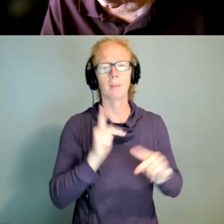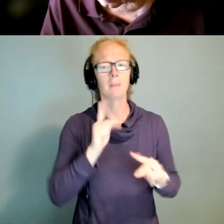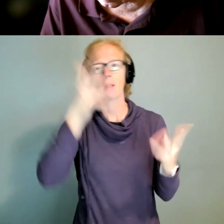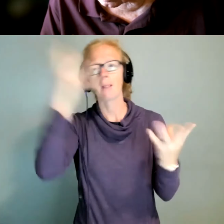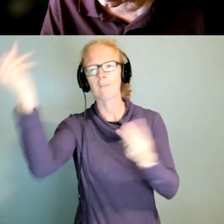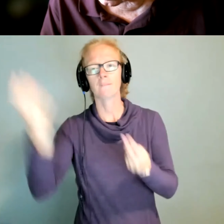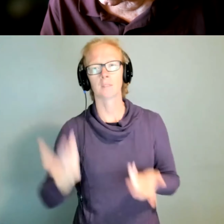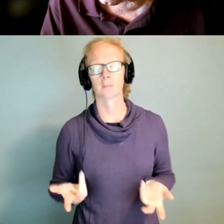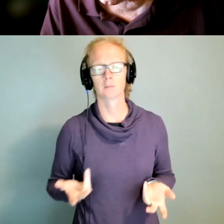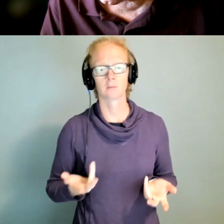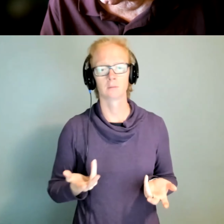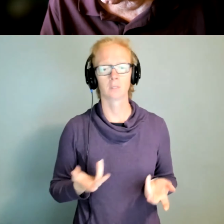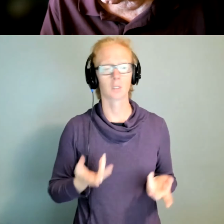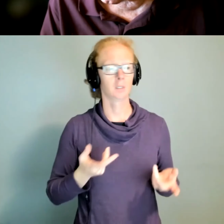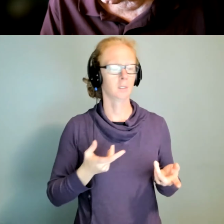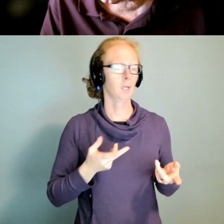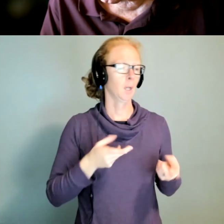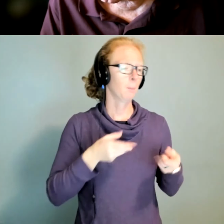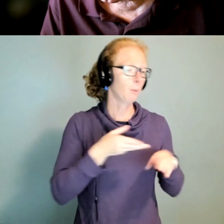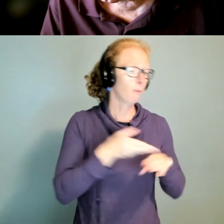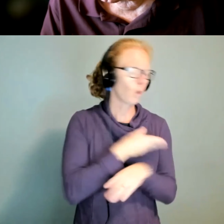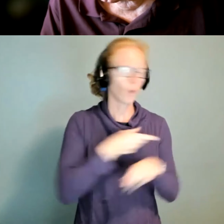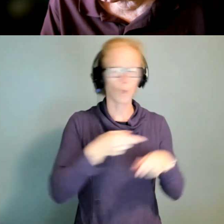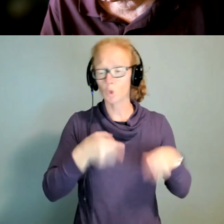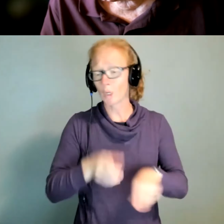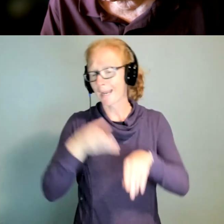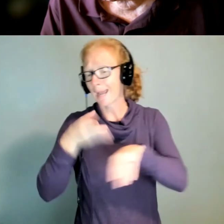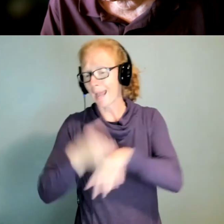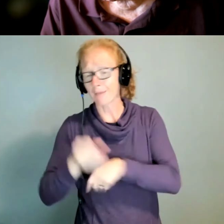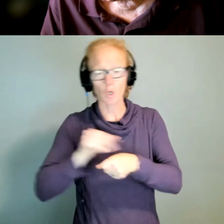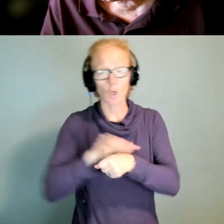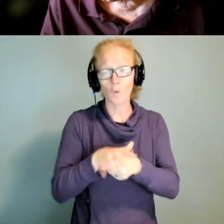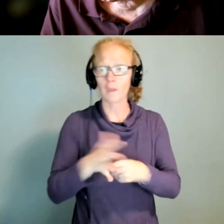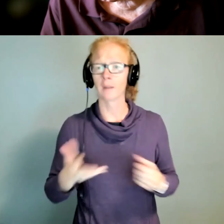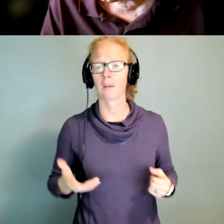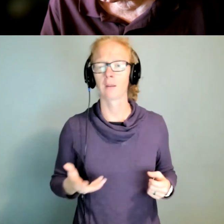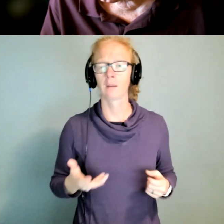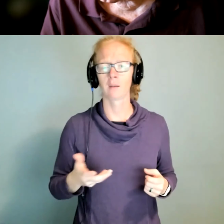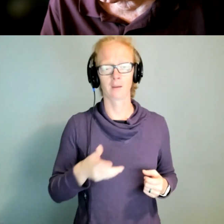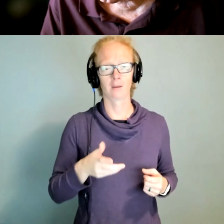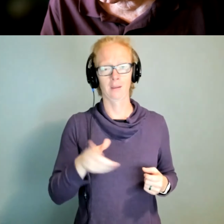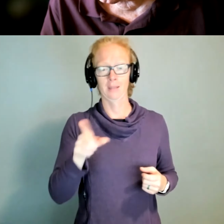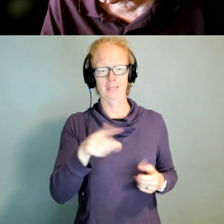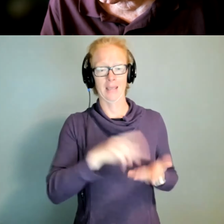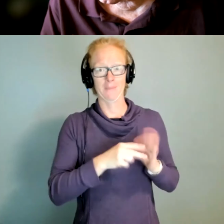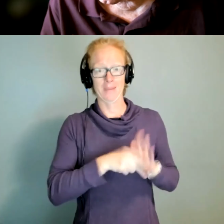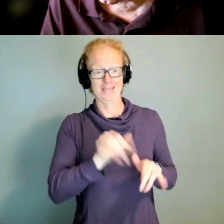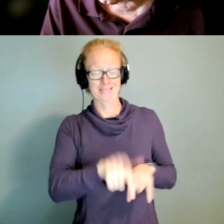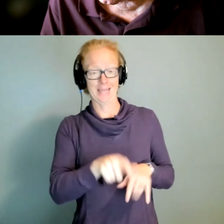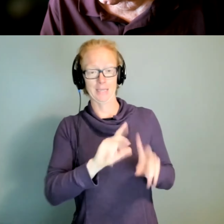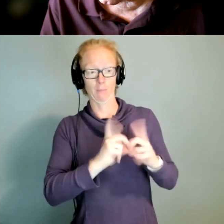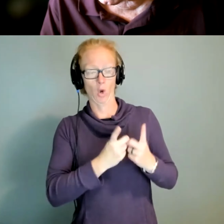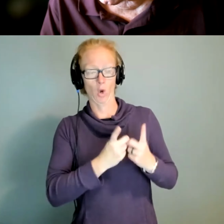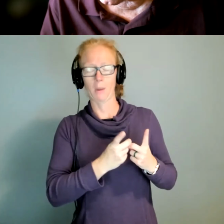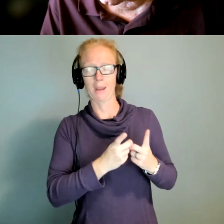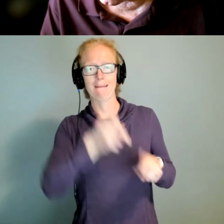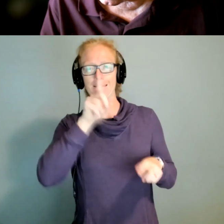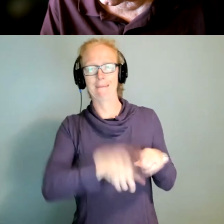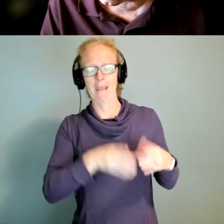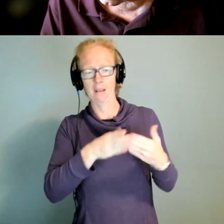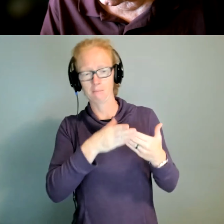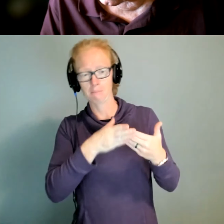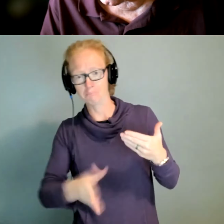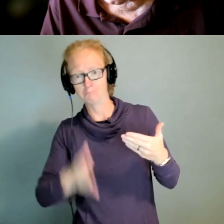left before, during, and after COVID, and they have very little capacity to do a lot of the long range planning and